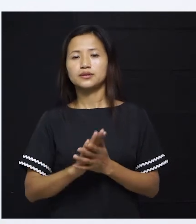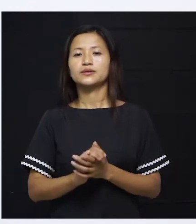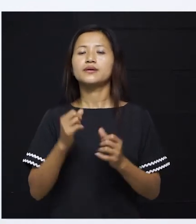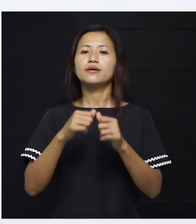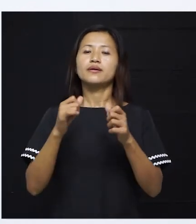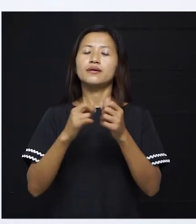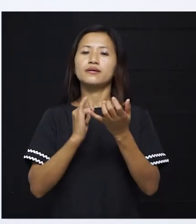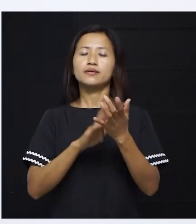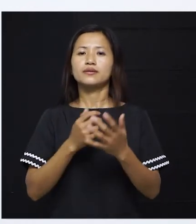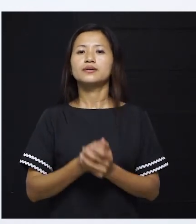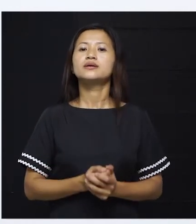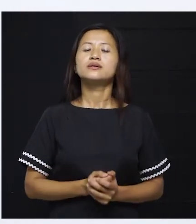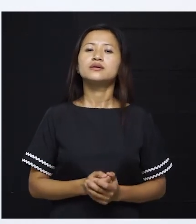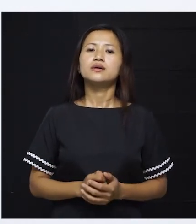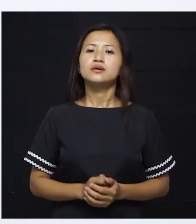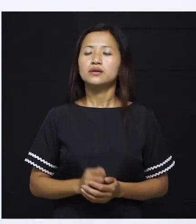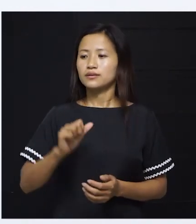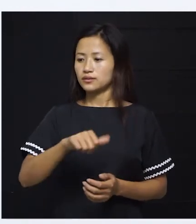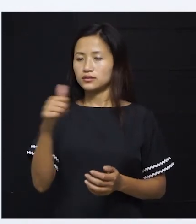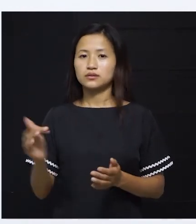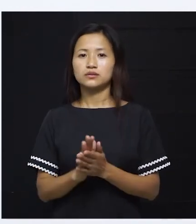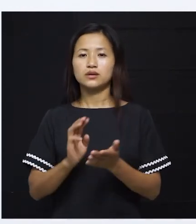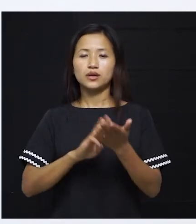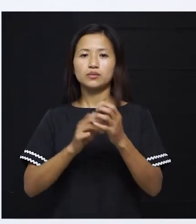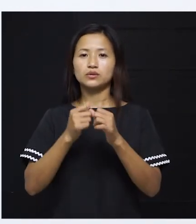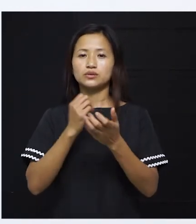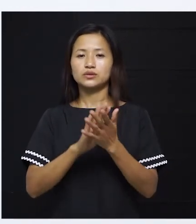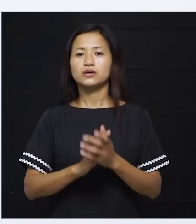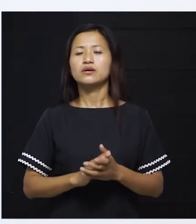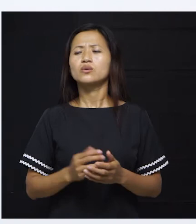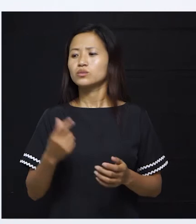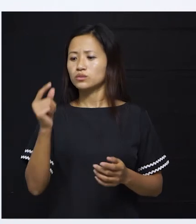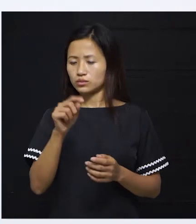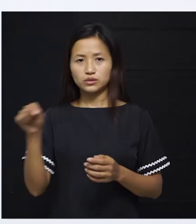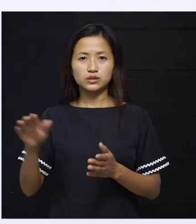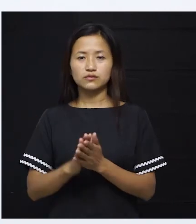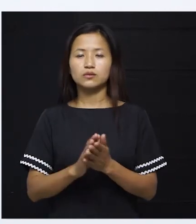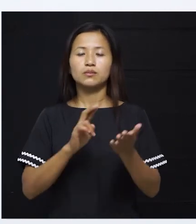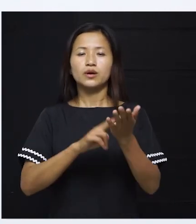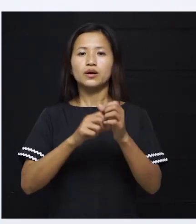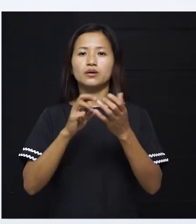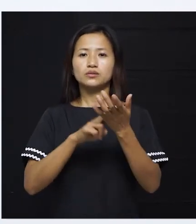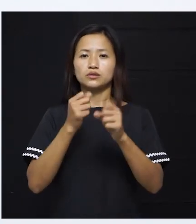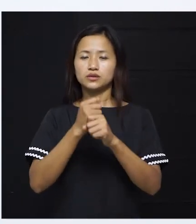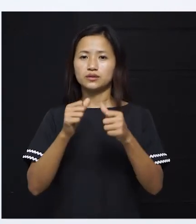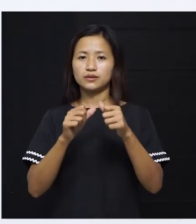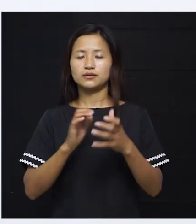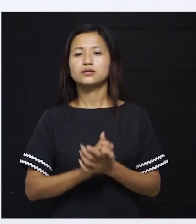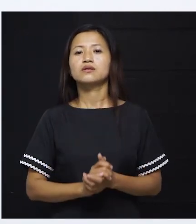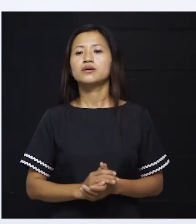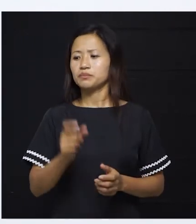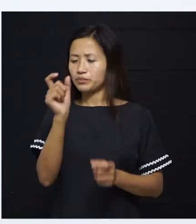quite relatable, right? And the other one is Naga, which is from an Assamese word, where Naga means people